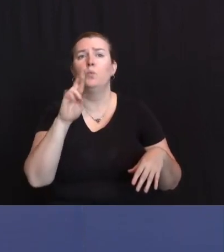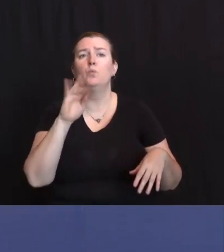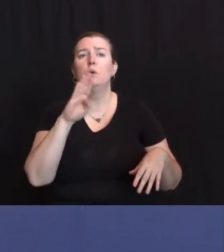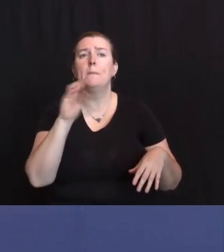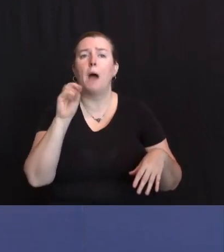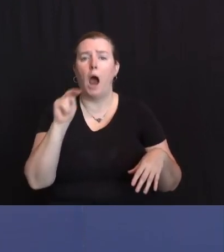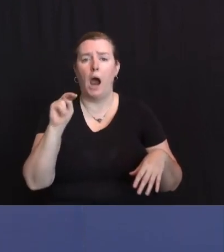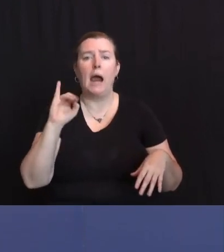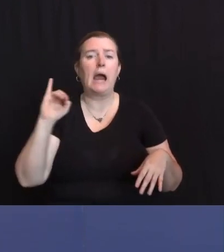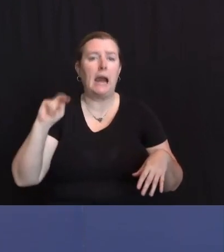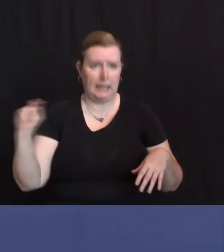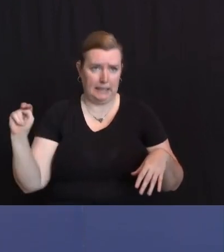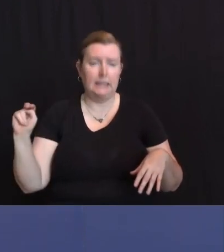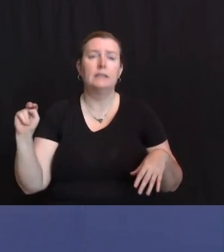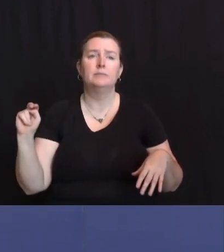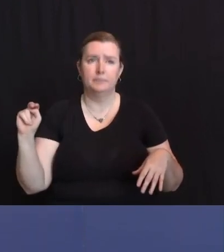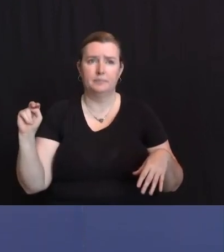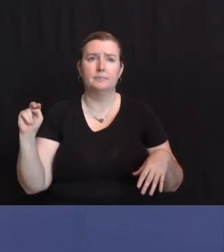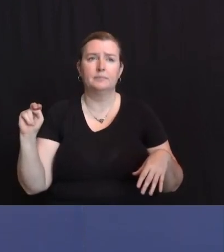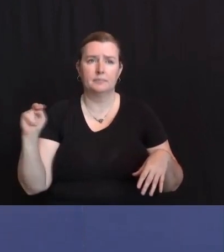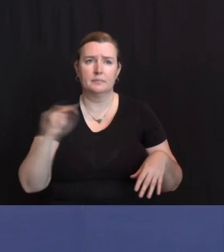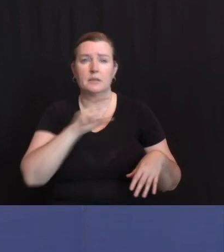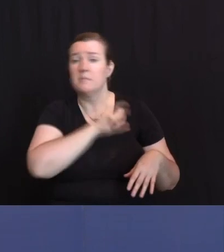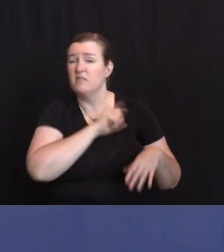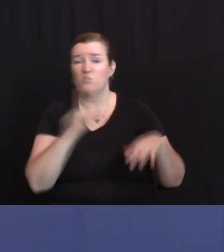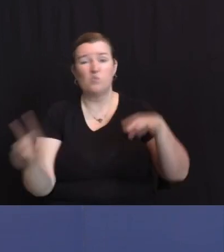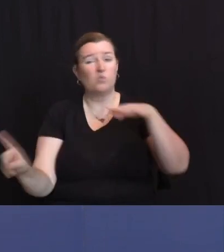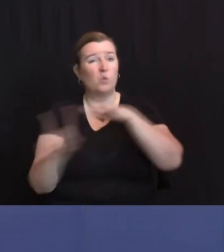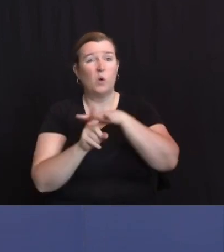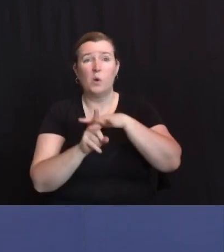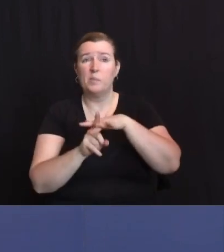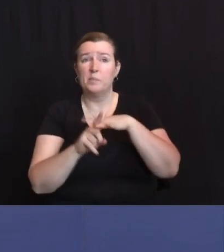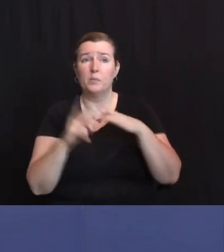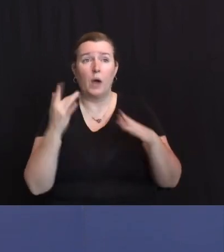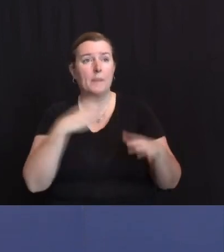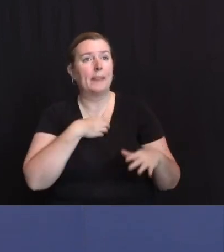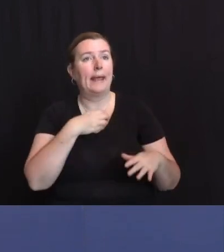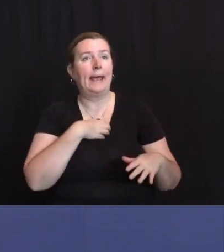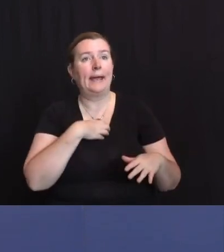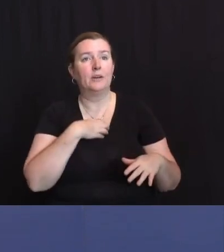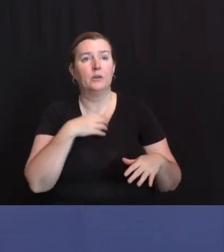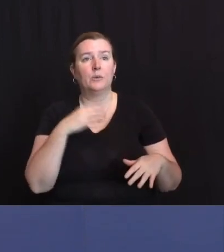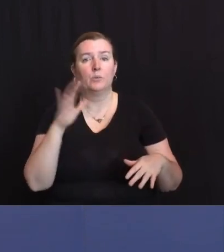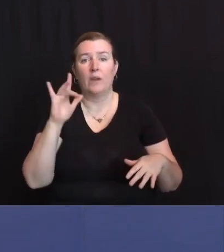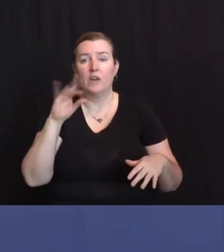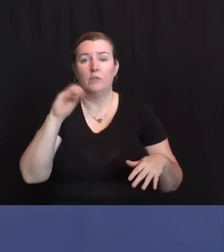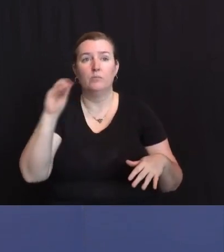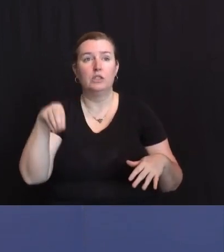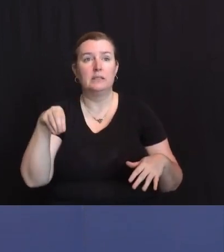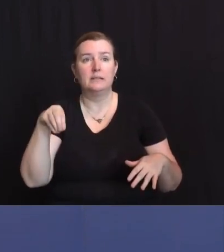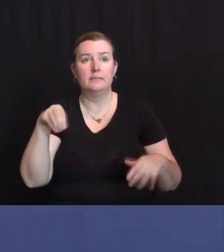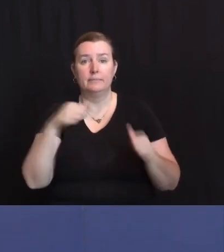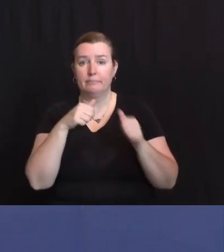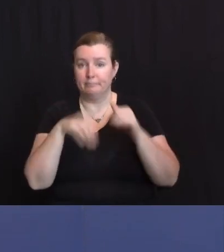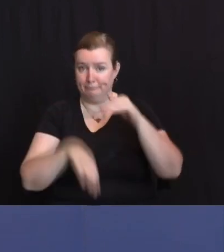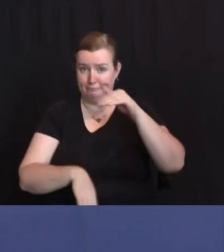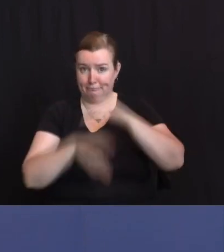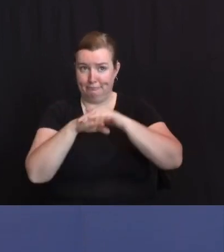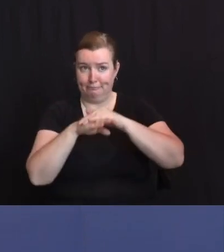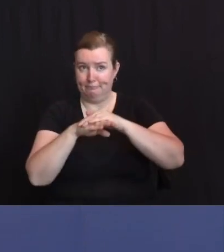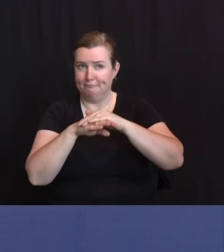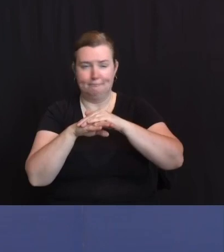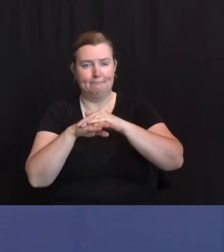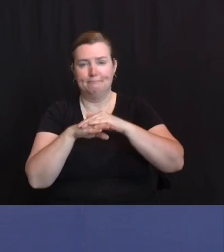noise complaint and found more than 25% capacity, patrons unmasked and